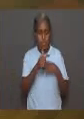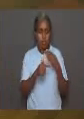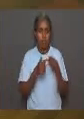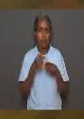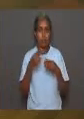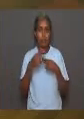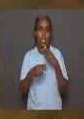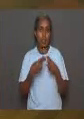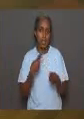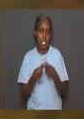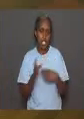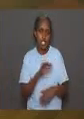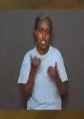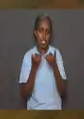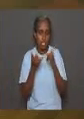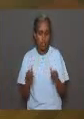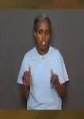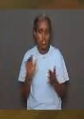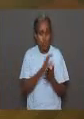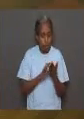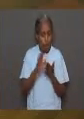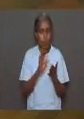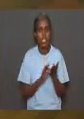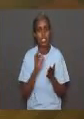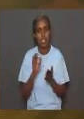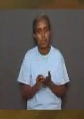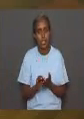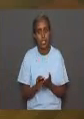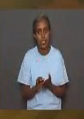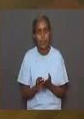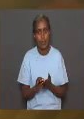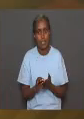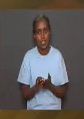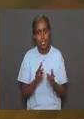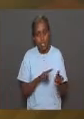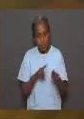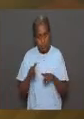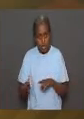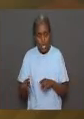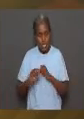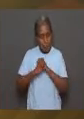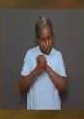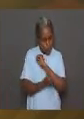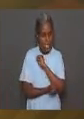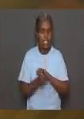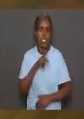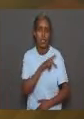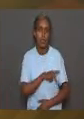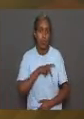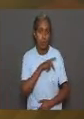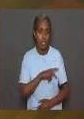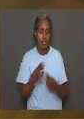the multiplication and division of complex numbers, as well as the